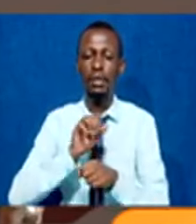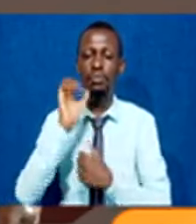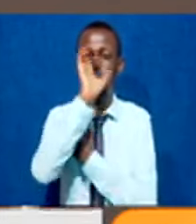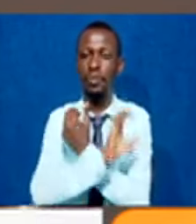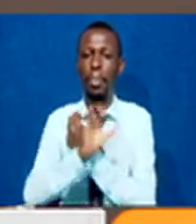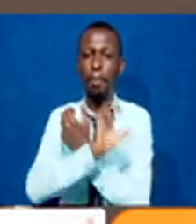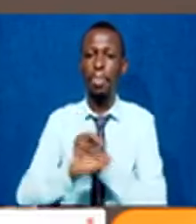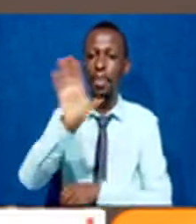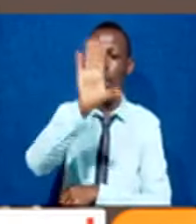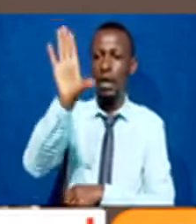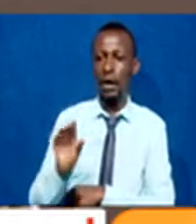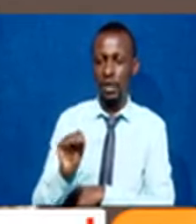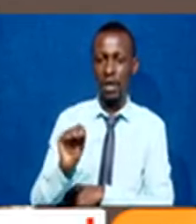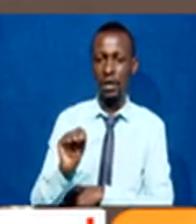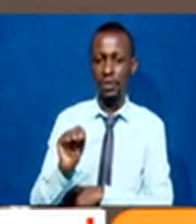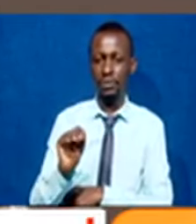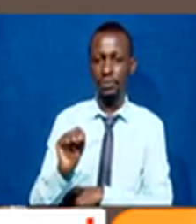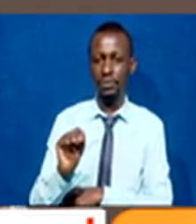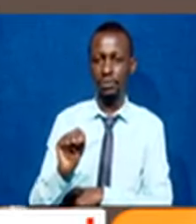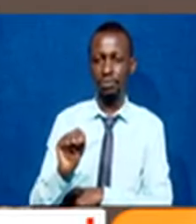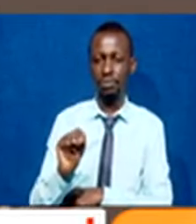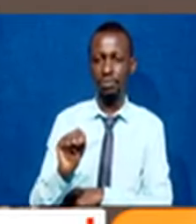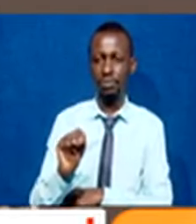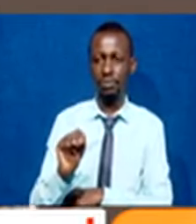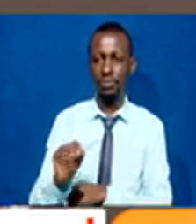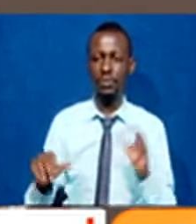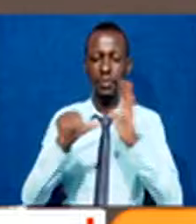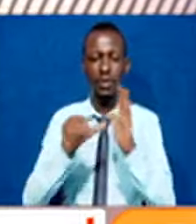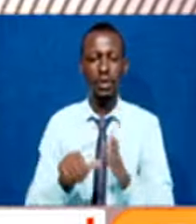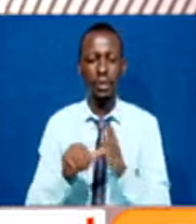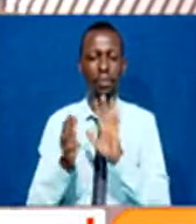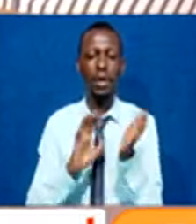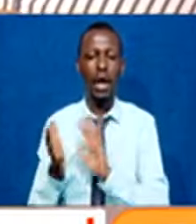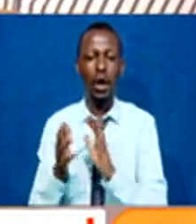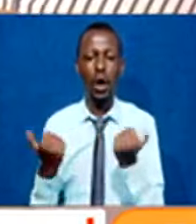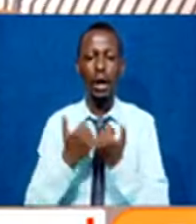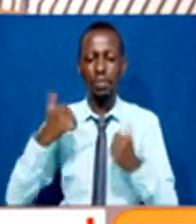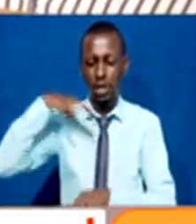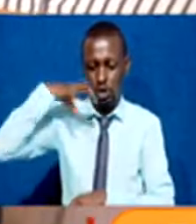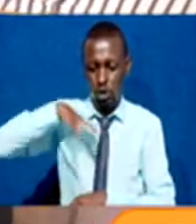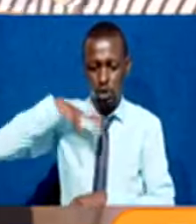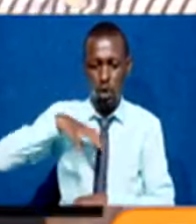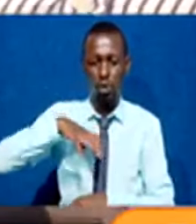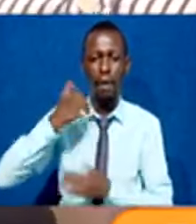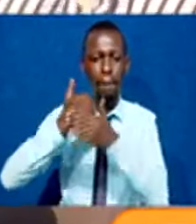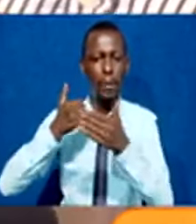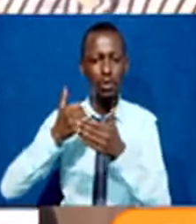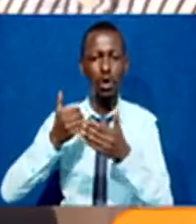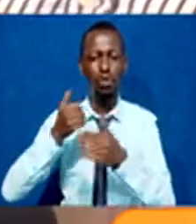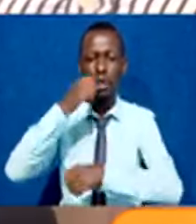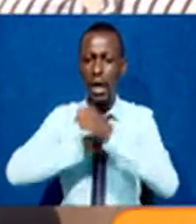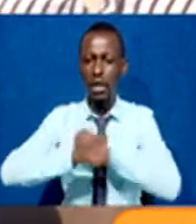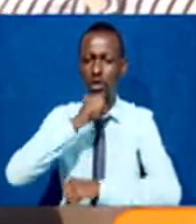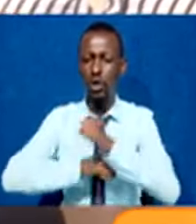from sentiment. The sentiment in DRC has been improving significantly. We